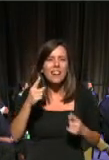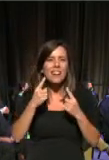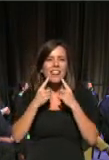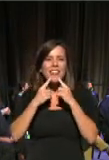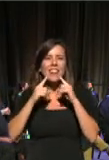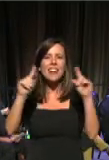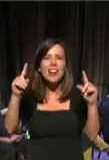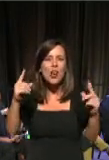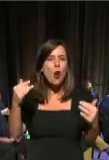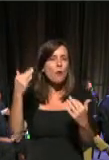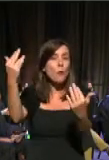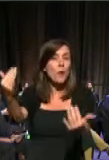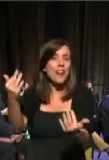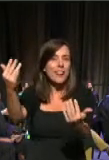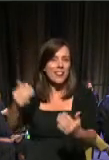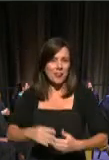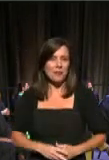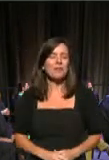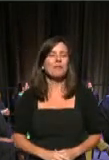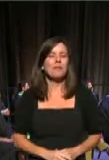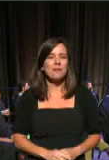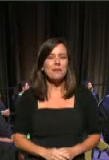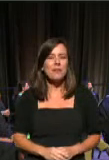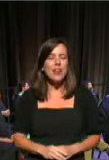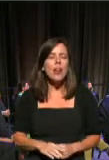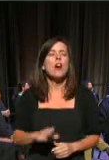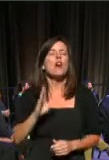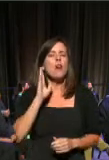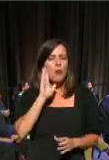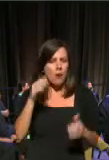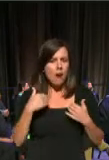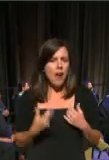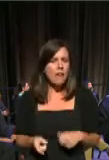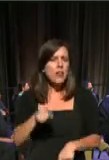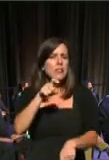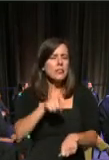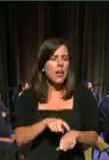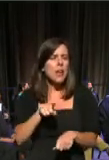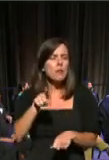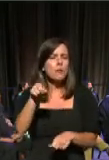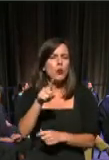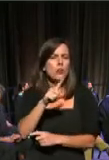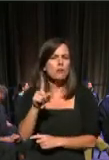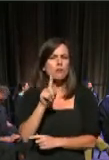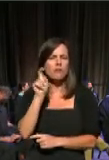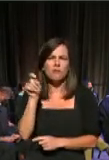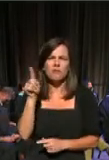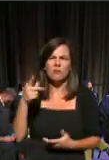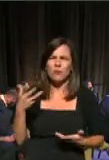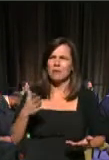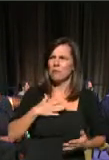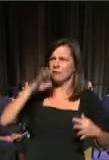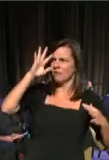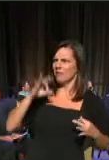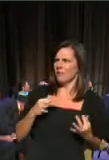prosperity are awaiting us. There will be times in your life where you question your own